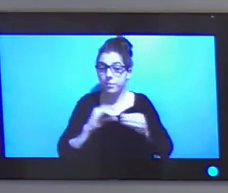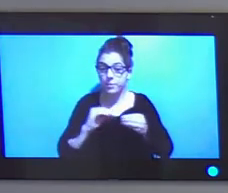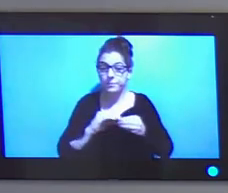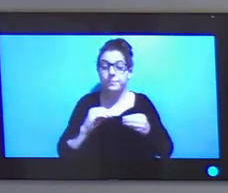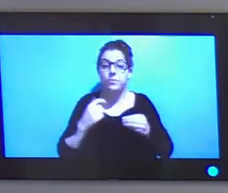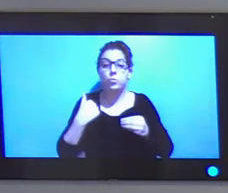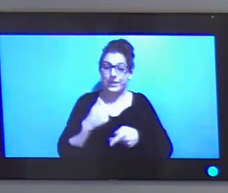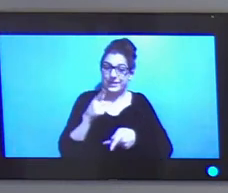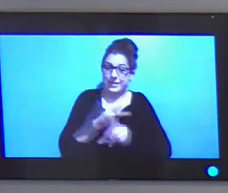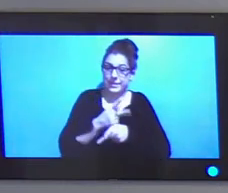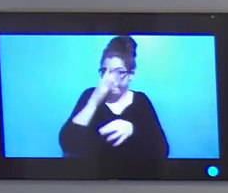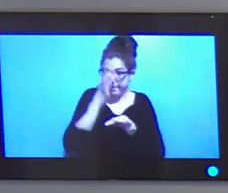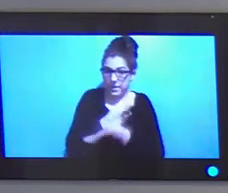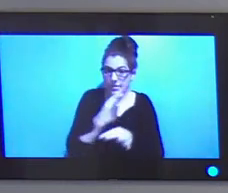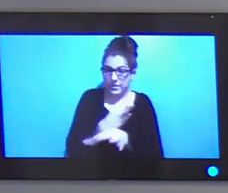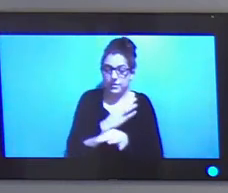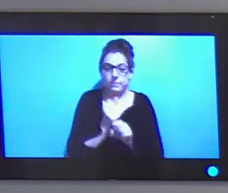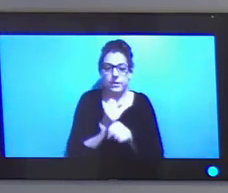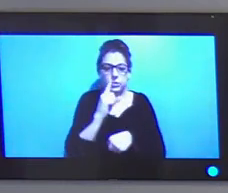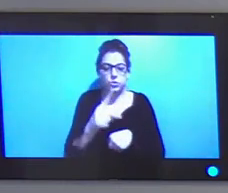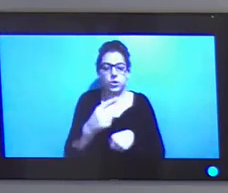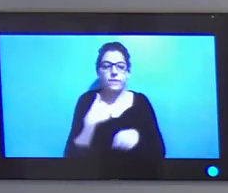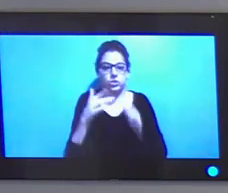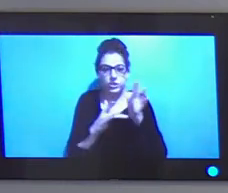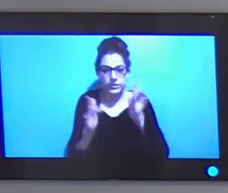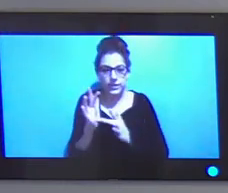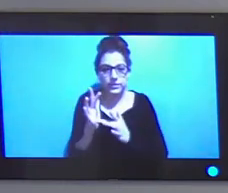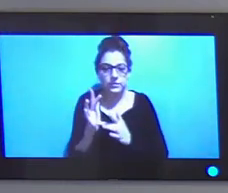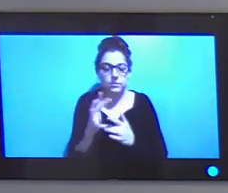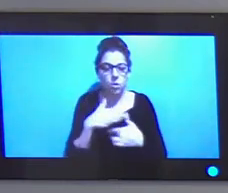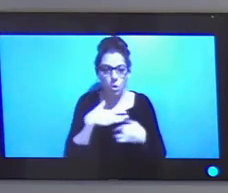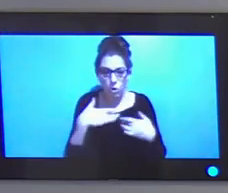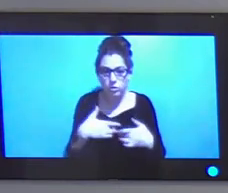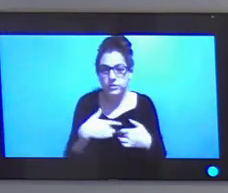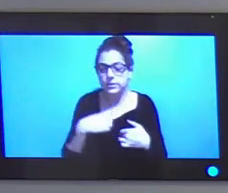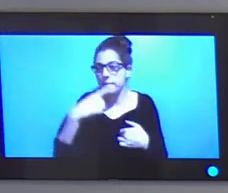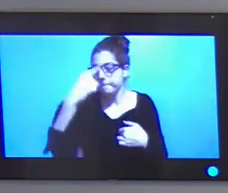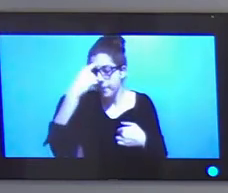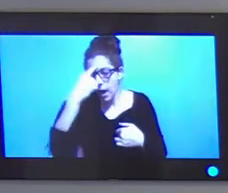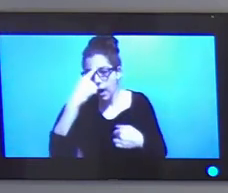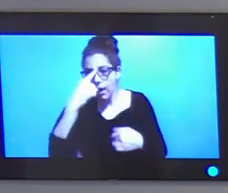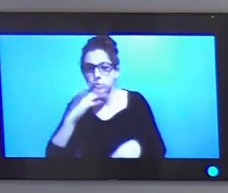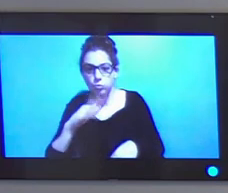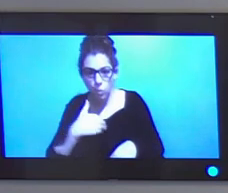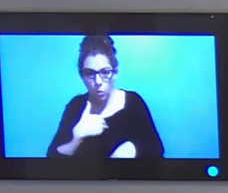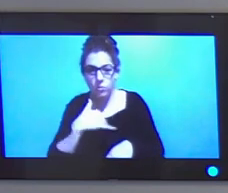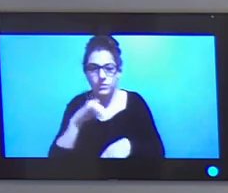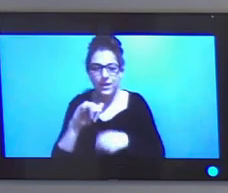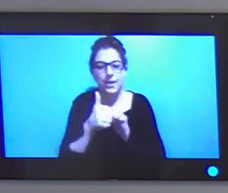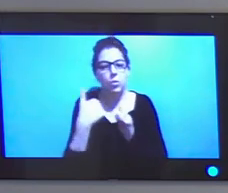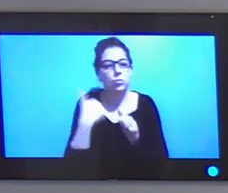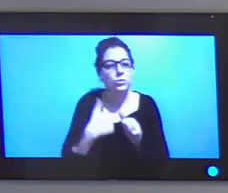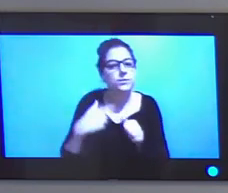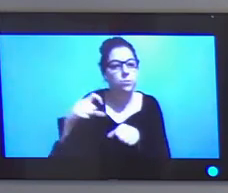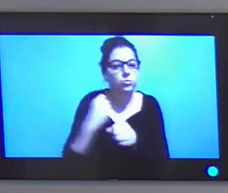faith, we make sure we have Jesus in our hearts and minds and souls. That's how we're supposed to love God. We're ready for